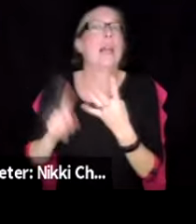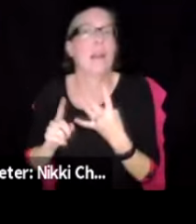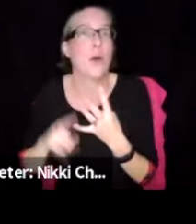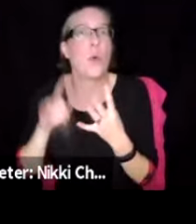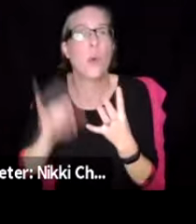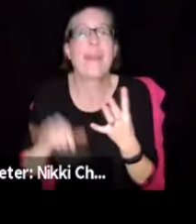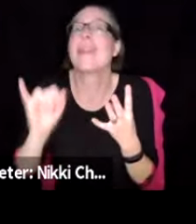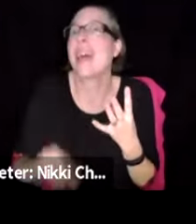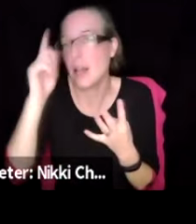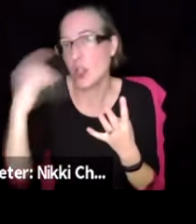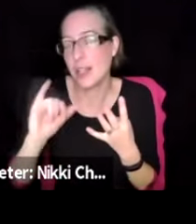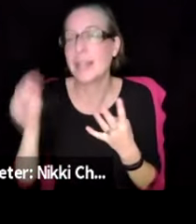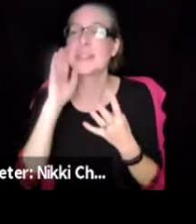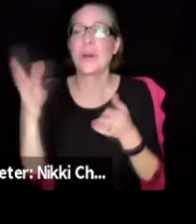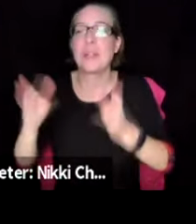minutes.